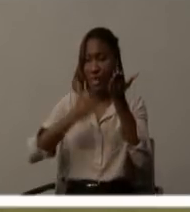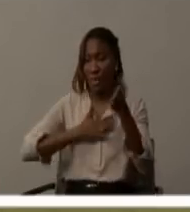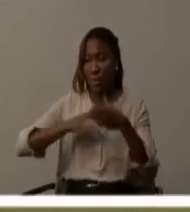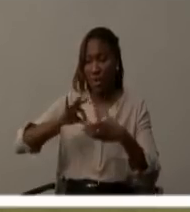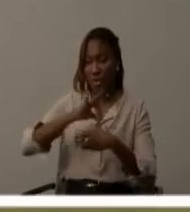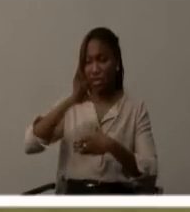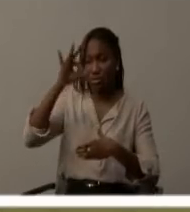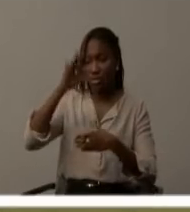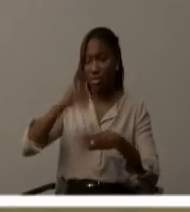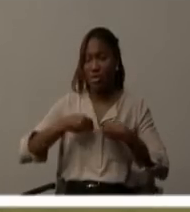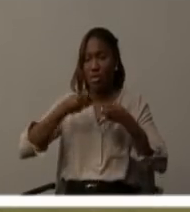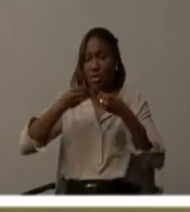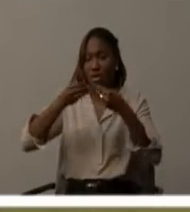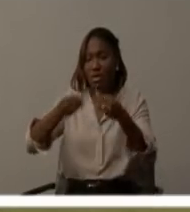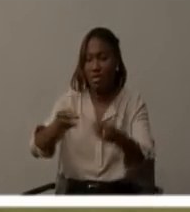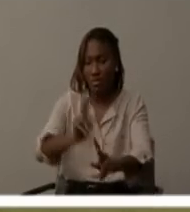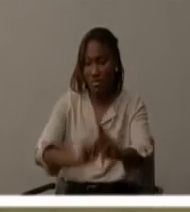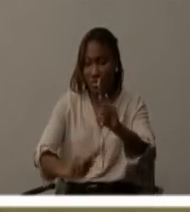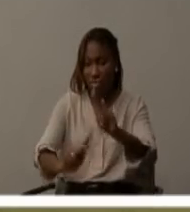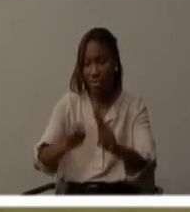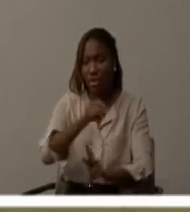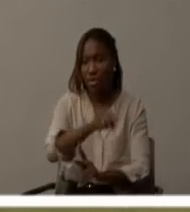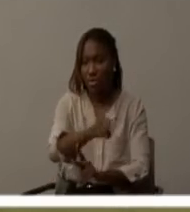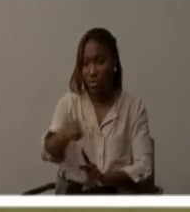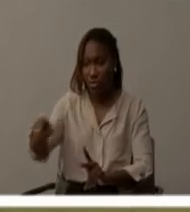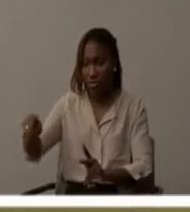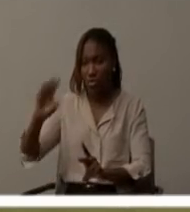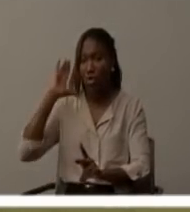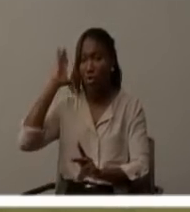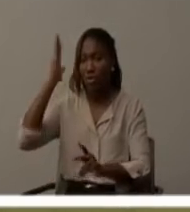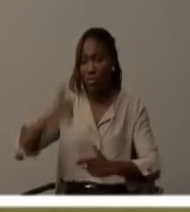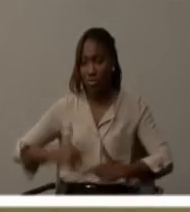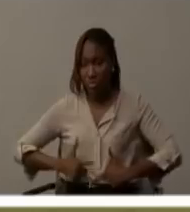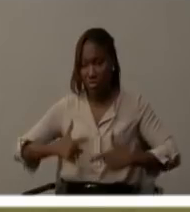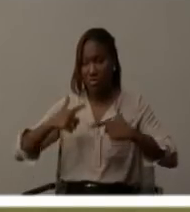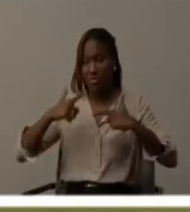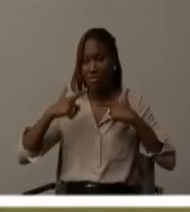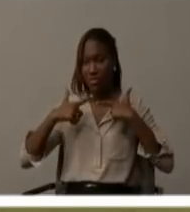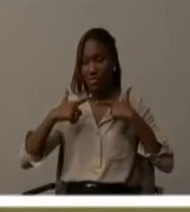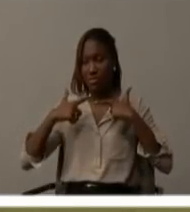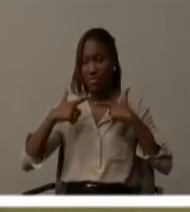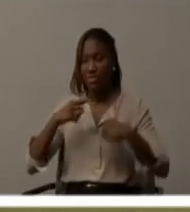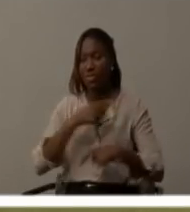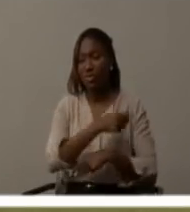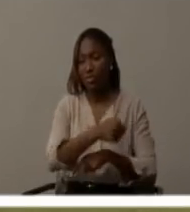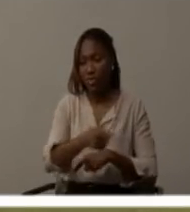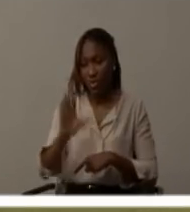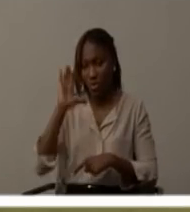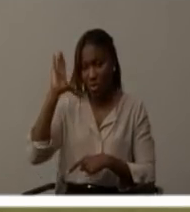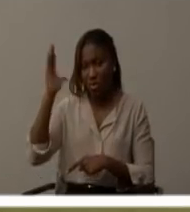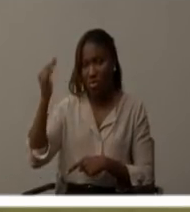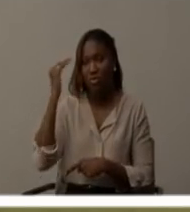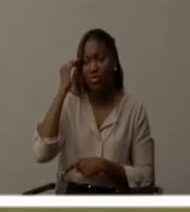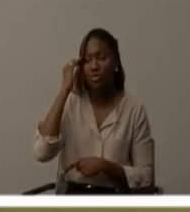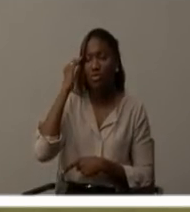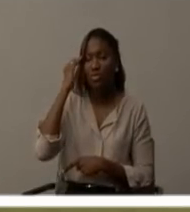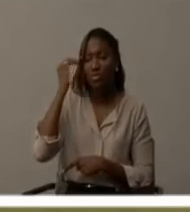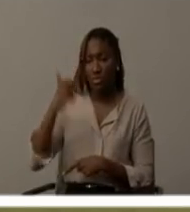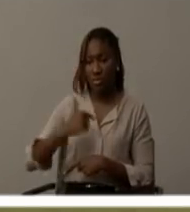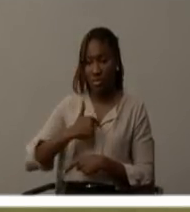will live. And I shall resettle you on your own soil. And you will know that I,